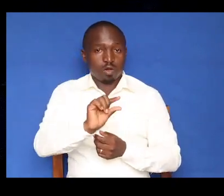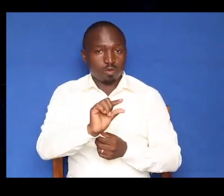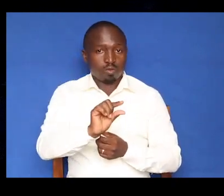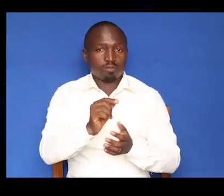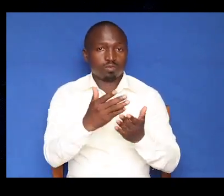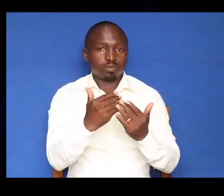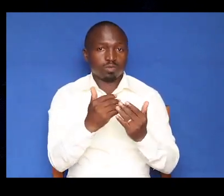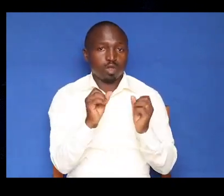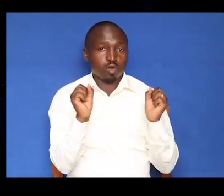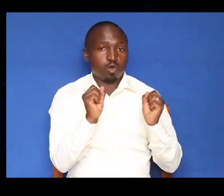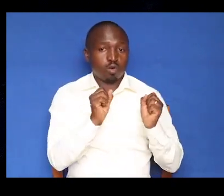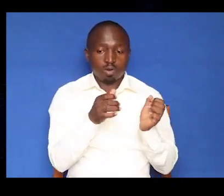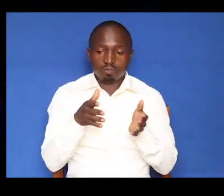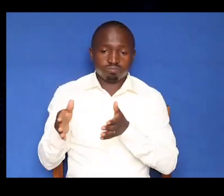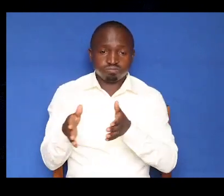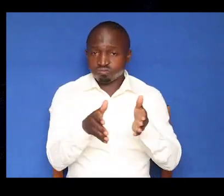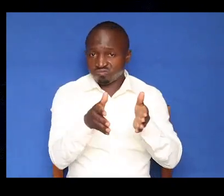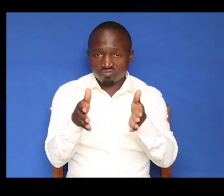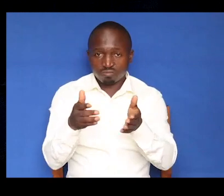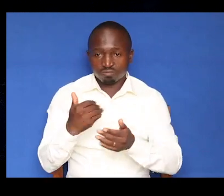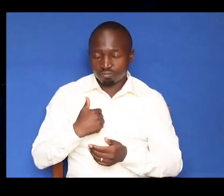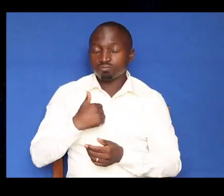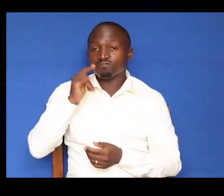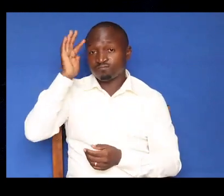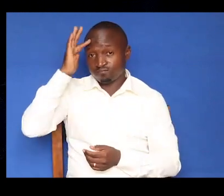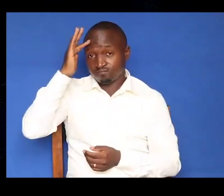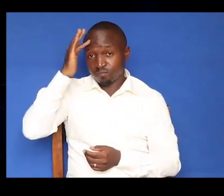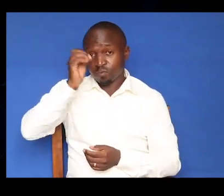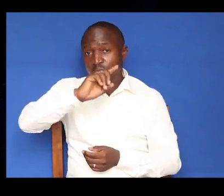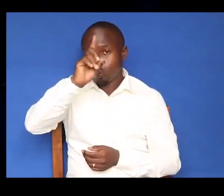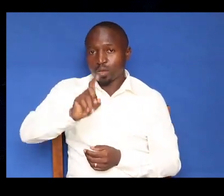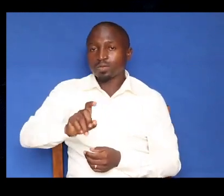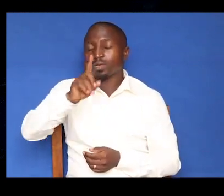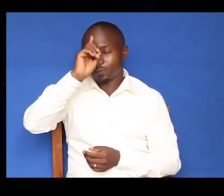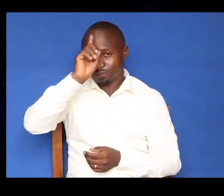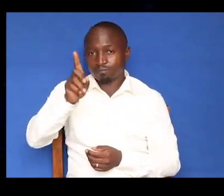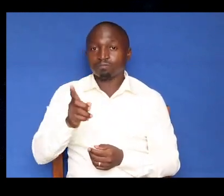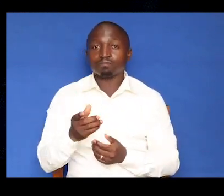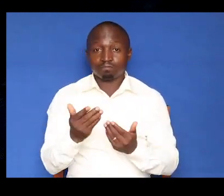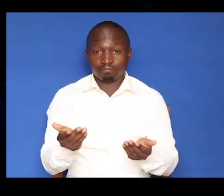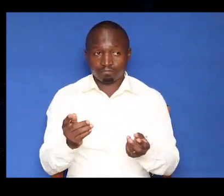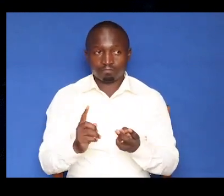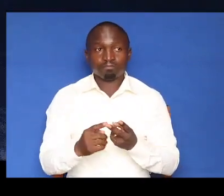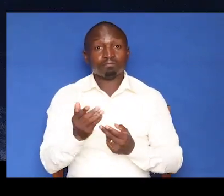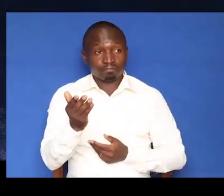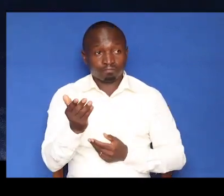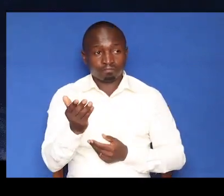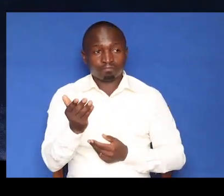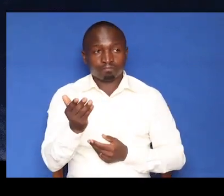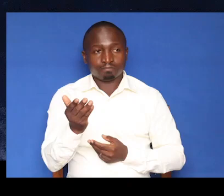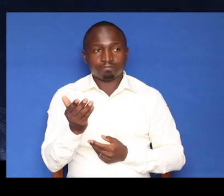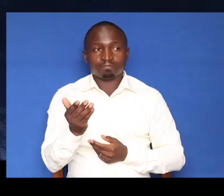prevalence of cold currents. I think the question can be much clearer to you. My